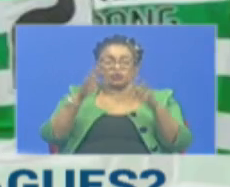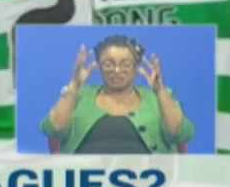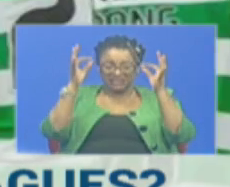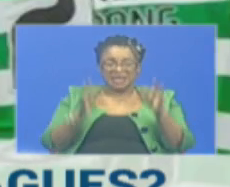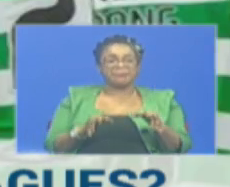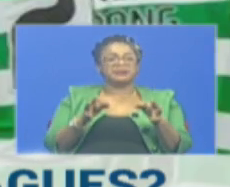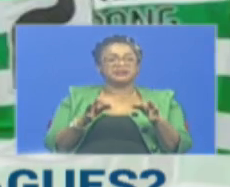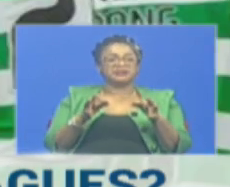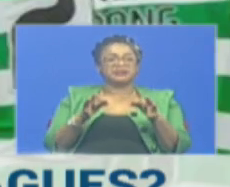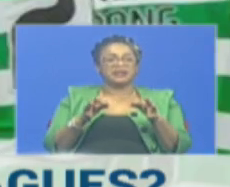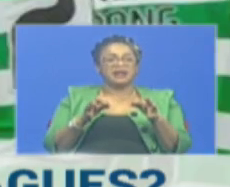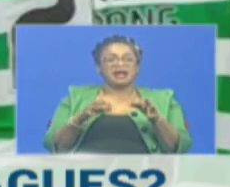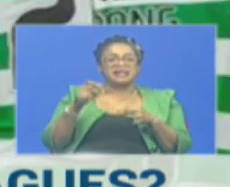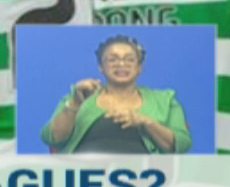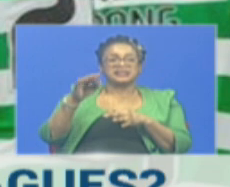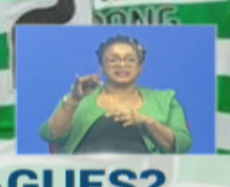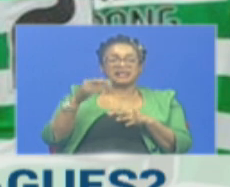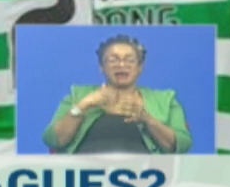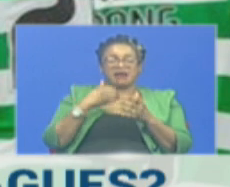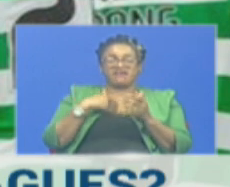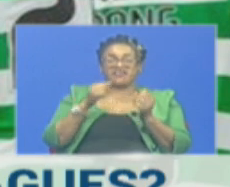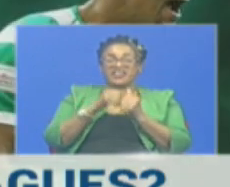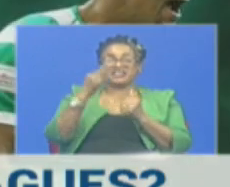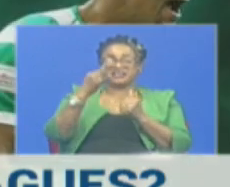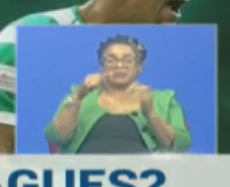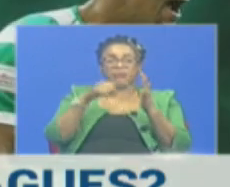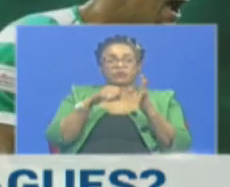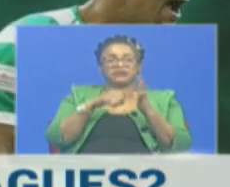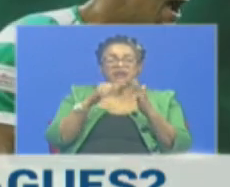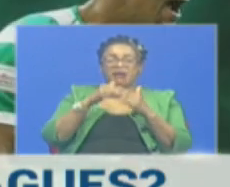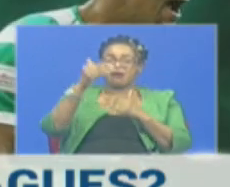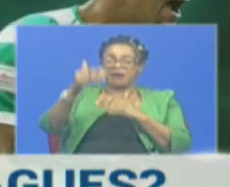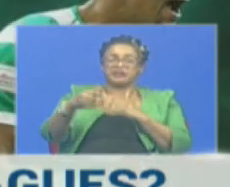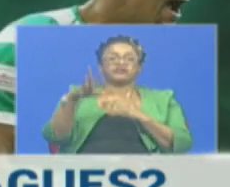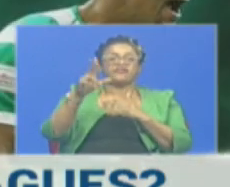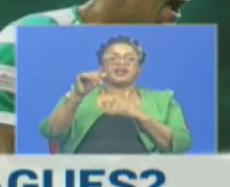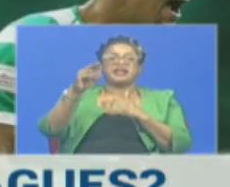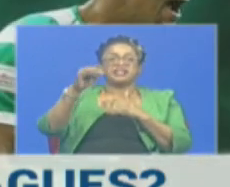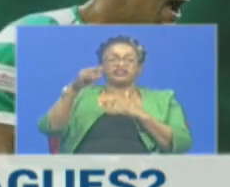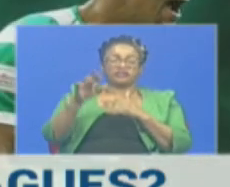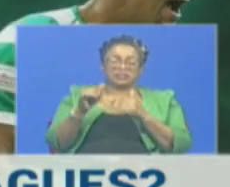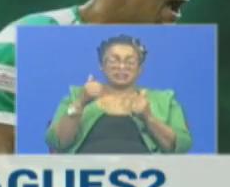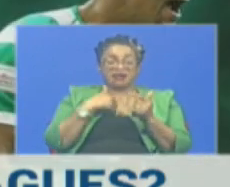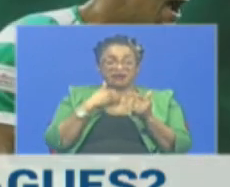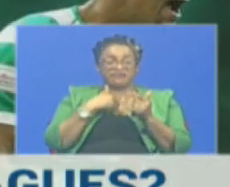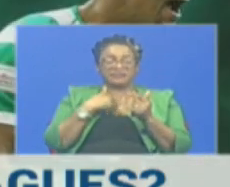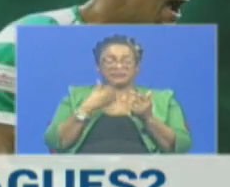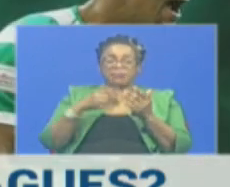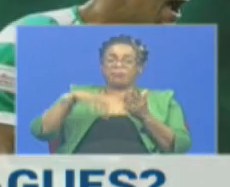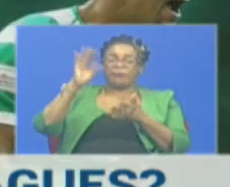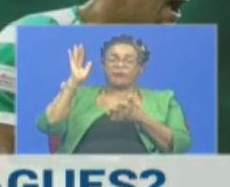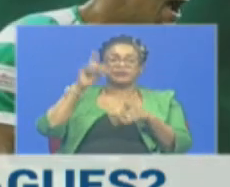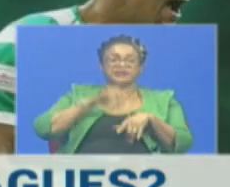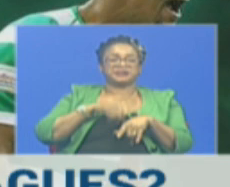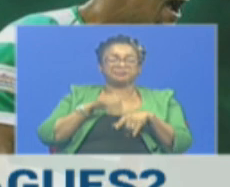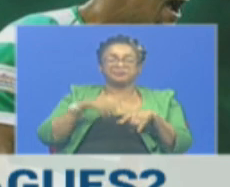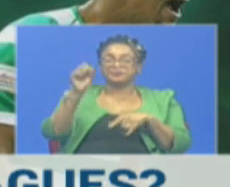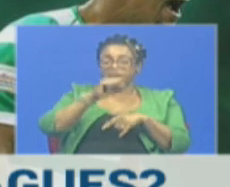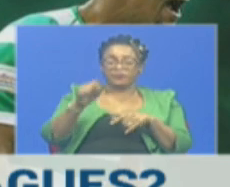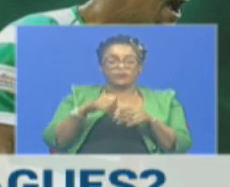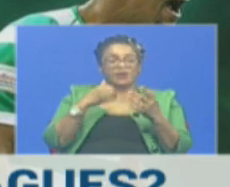and Celtic were 13 points ahead of nearest challengers, that is Rangers, having played a game more when the season was put